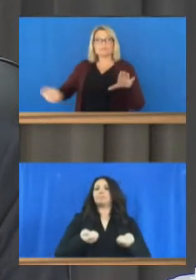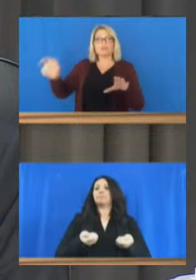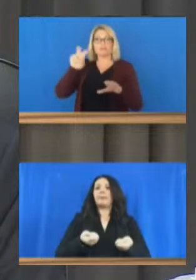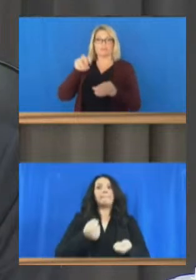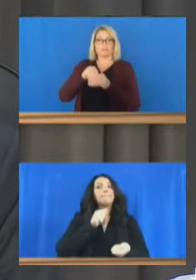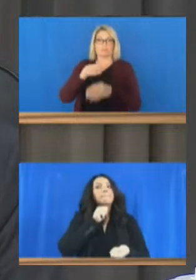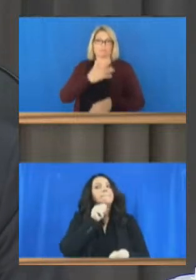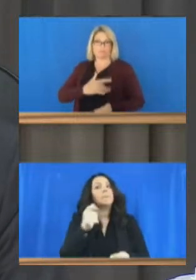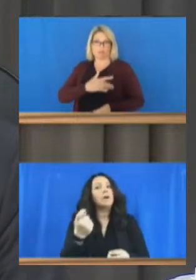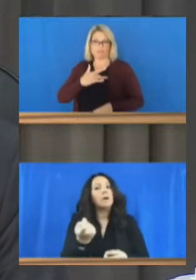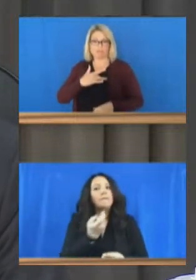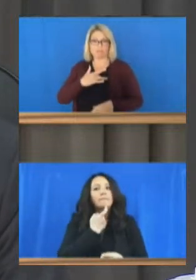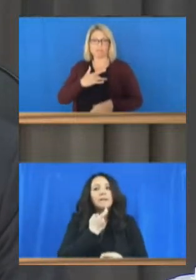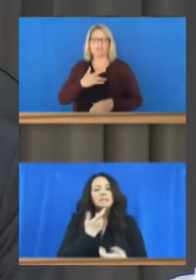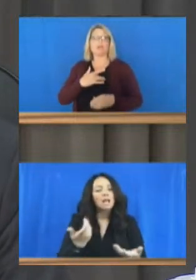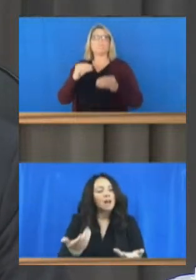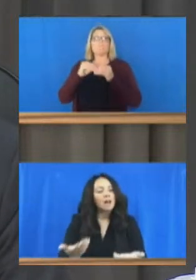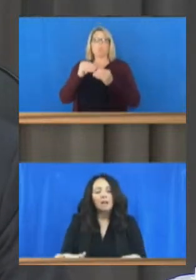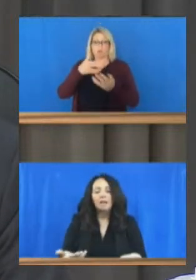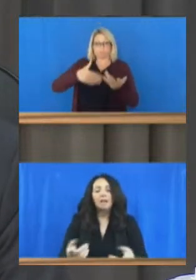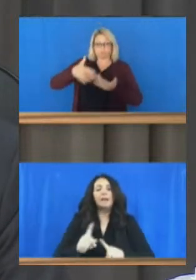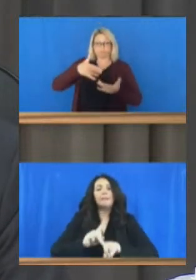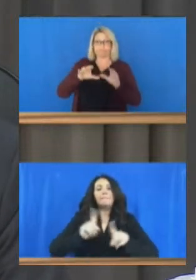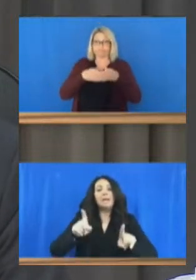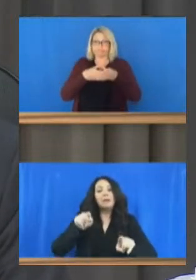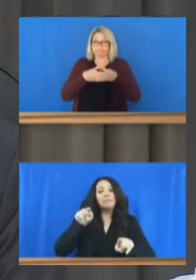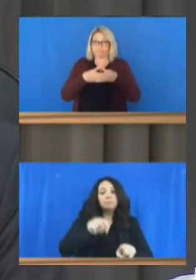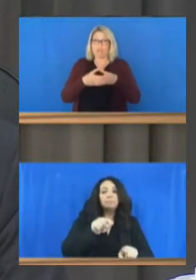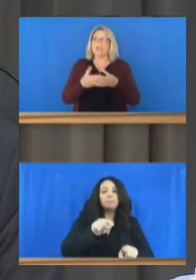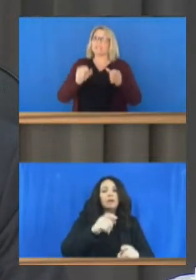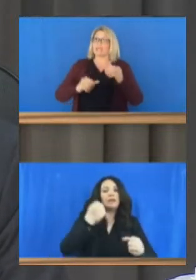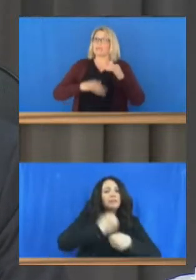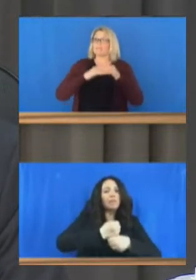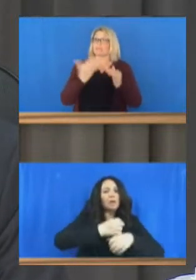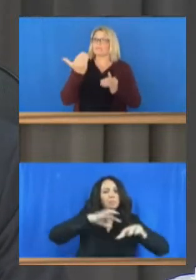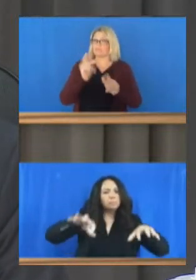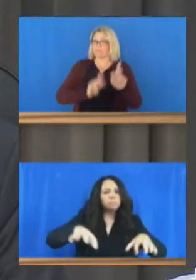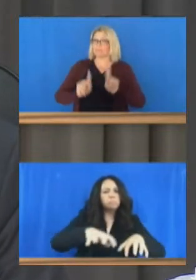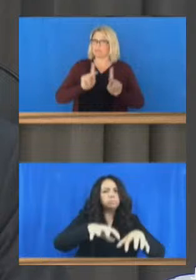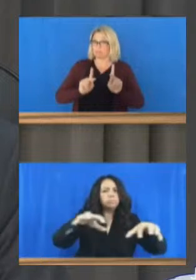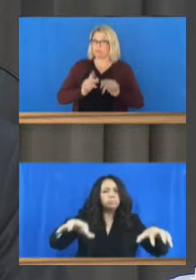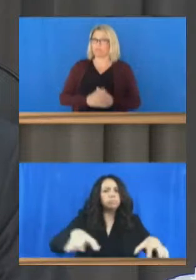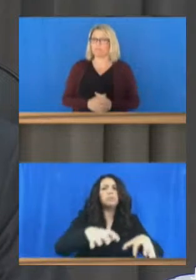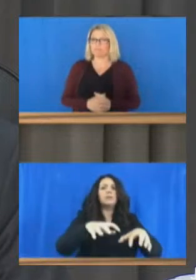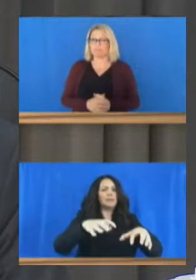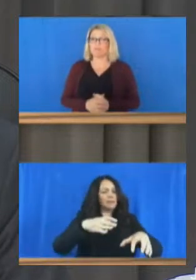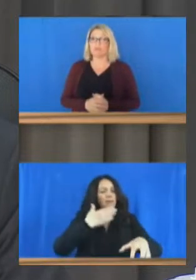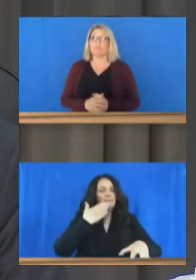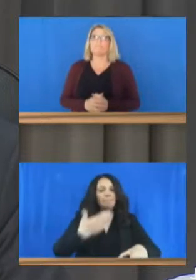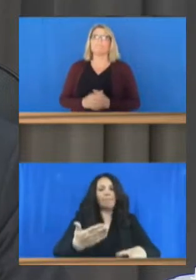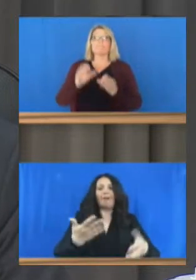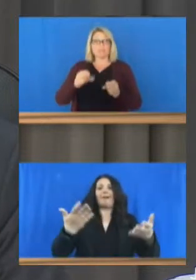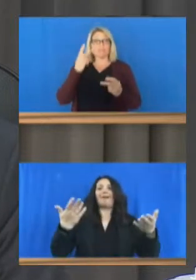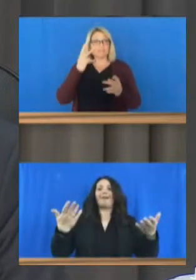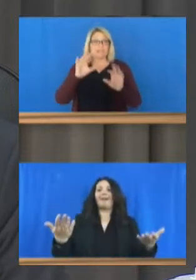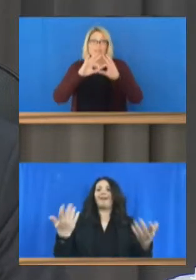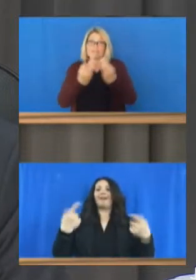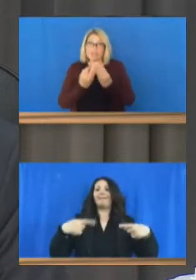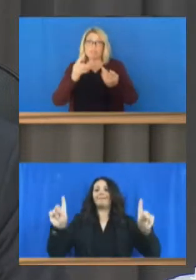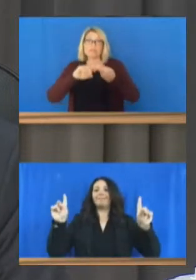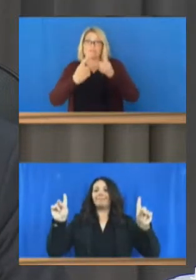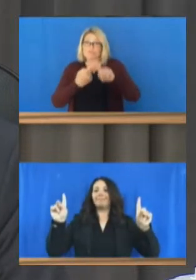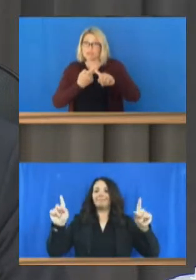seen what is happening in Nova Scotia, a province we are probably more closely tied to than any other. We've watched with